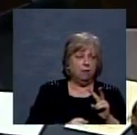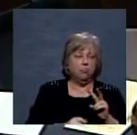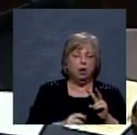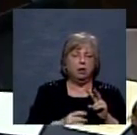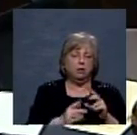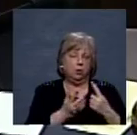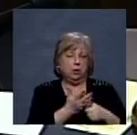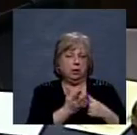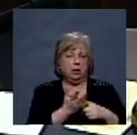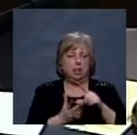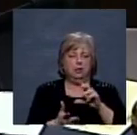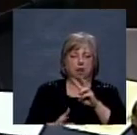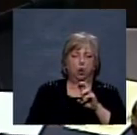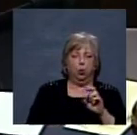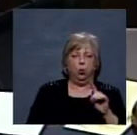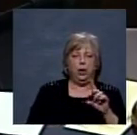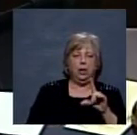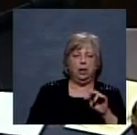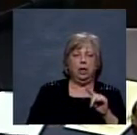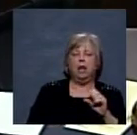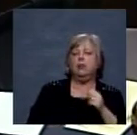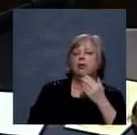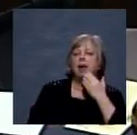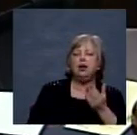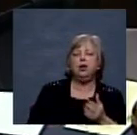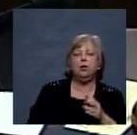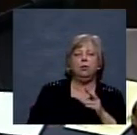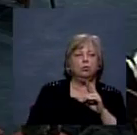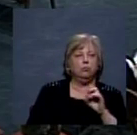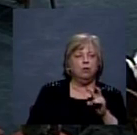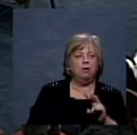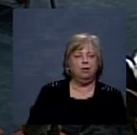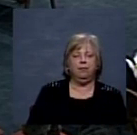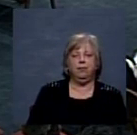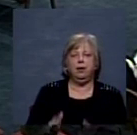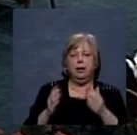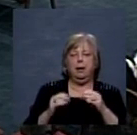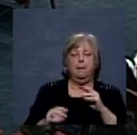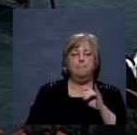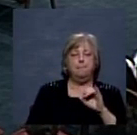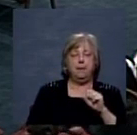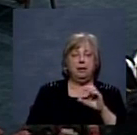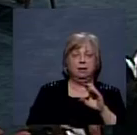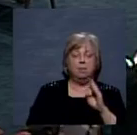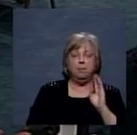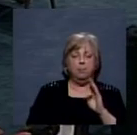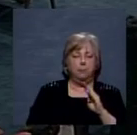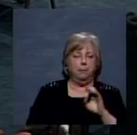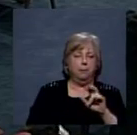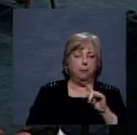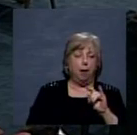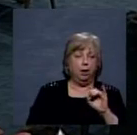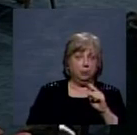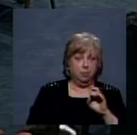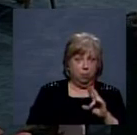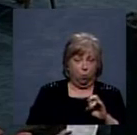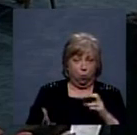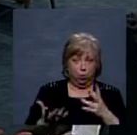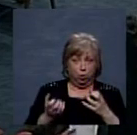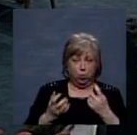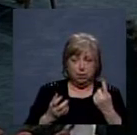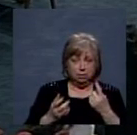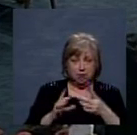please. Thank you, Mr. Browse. You've got my number, have you not? Ms. Baltimore, is it Baltimore? Do you have anything you would like to add to this discussion?